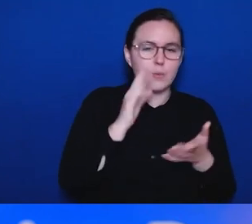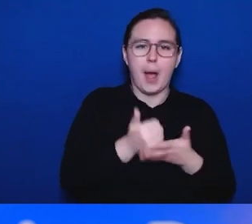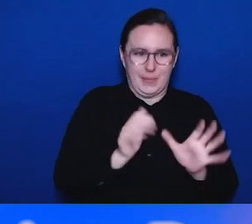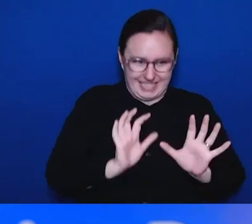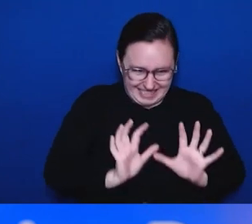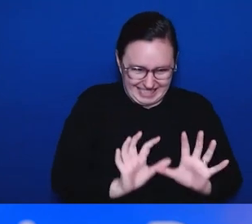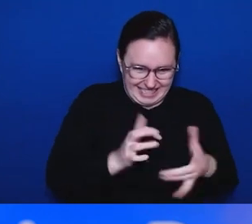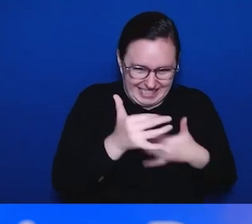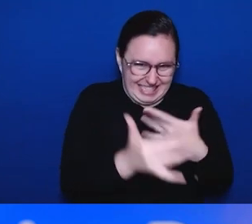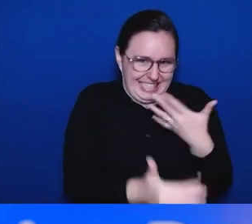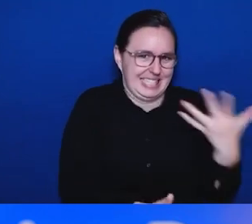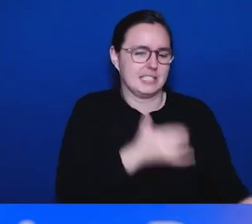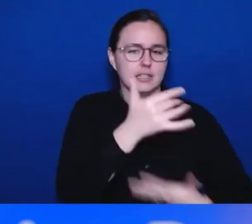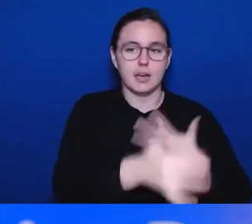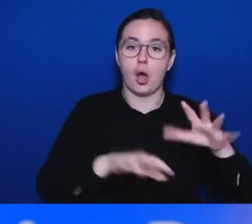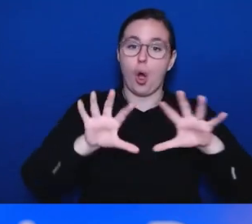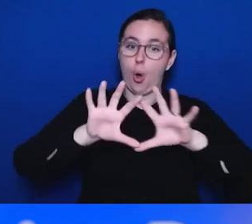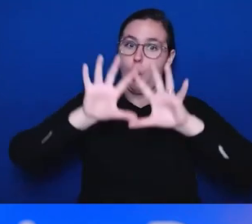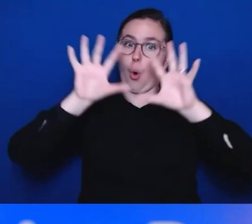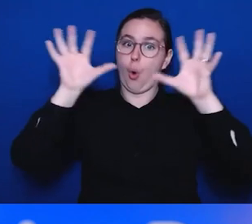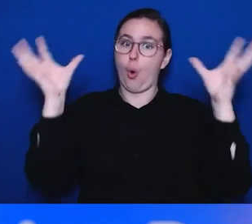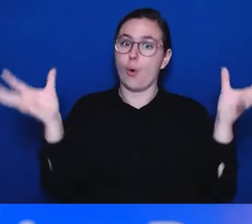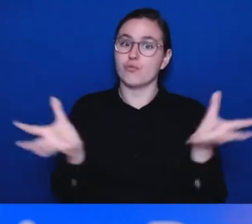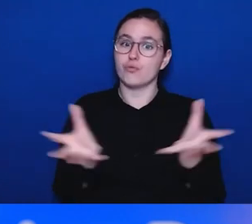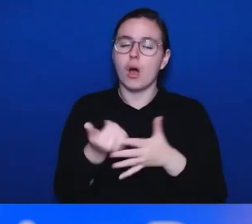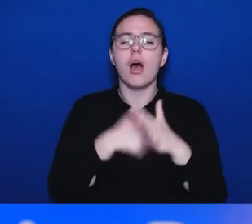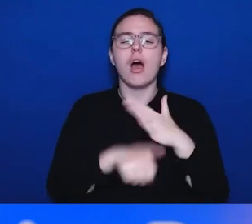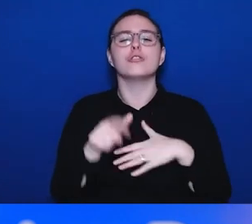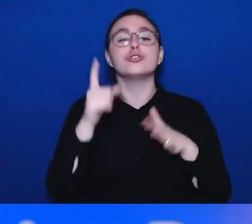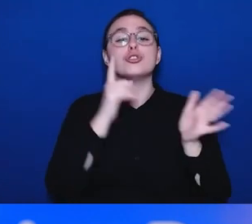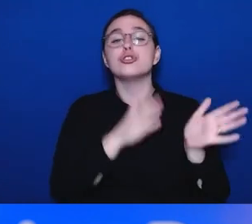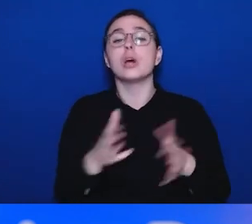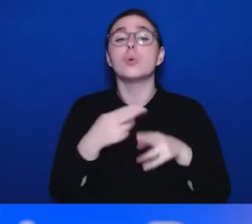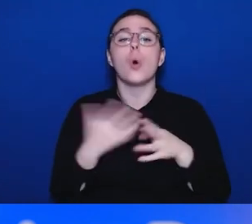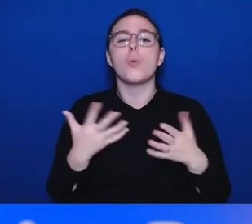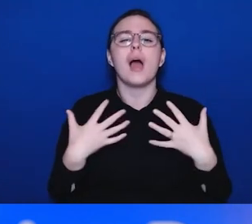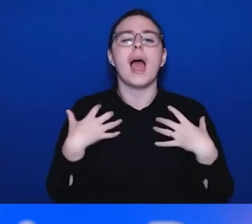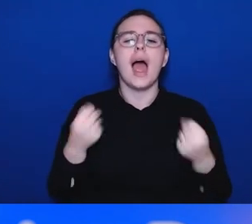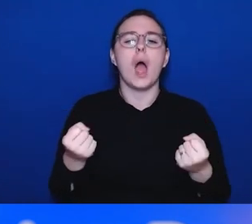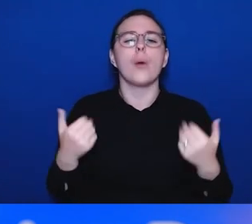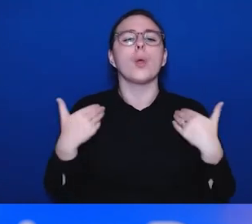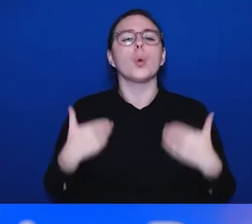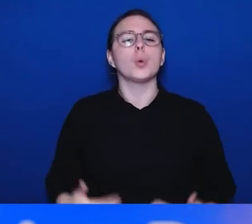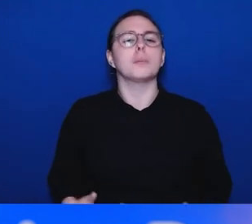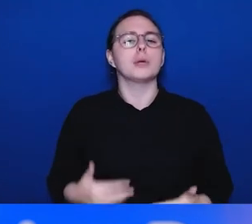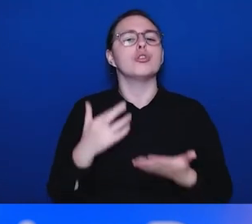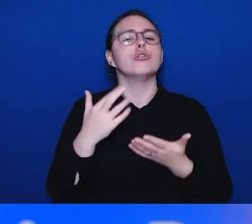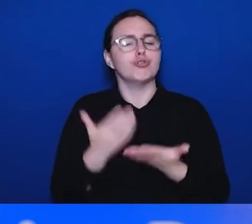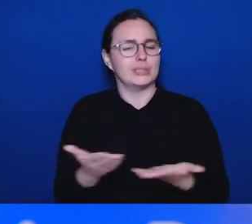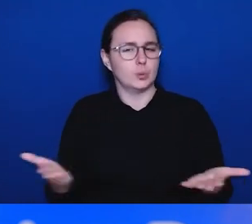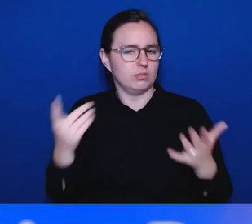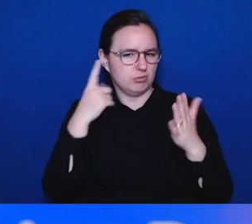people today, and we're doing work that will help people tomorrow. And it's all part of our work under the Health